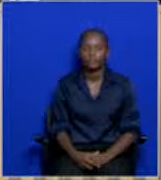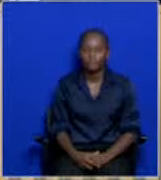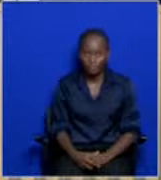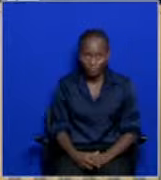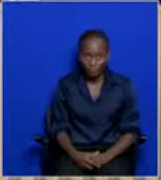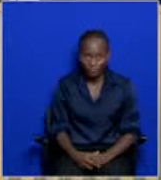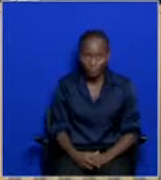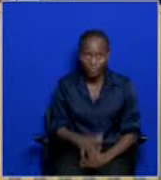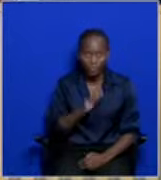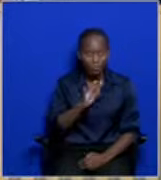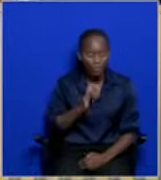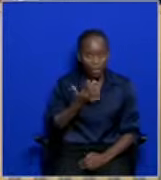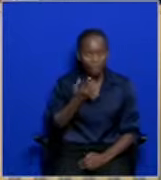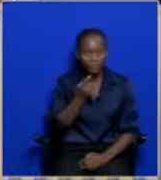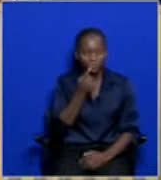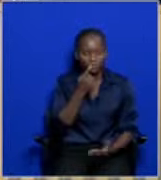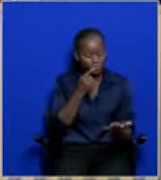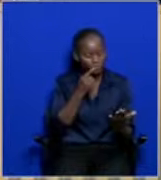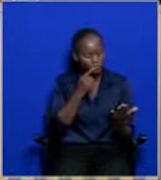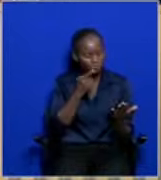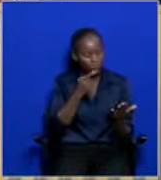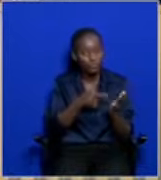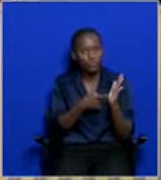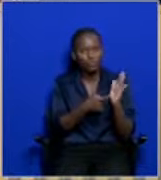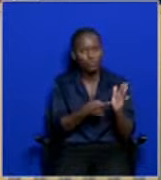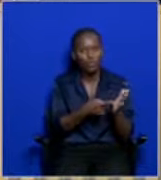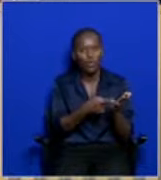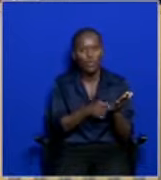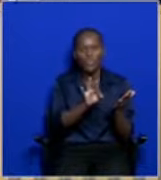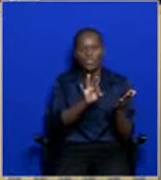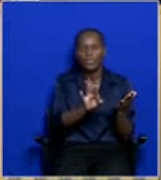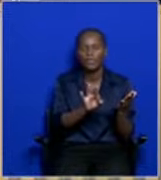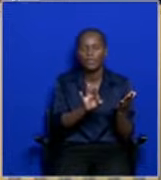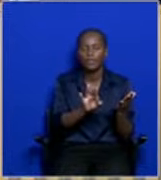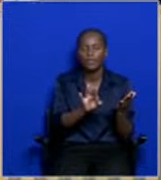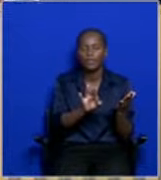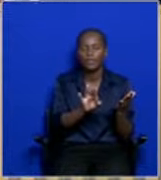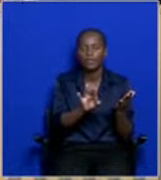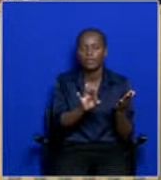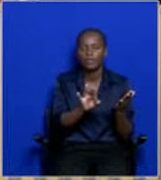ask you to identify what that document is.